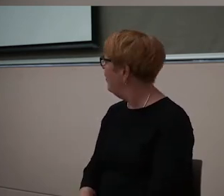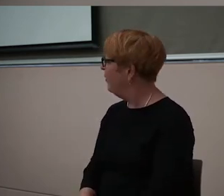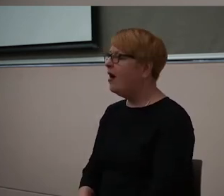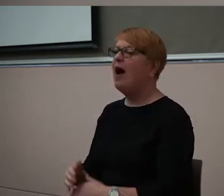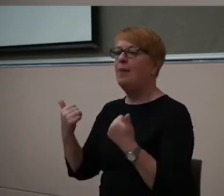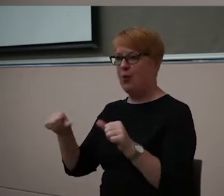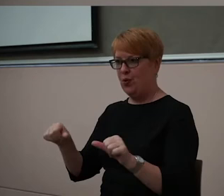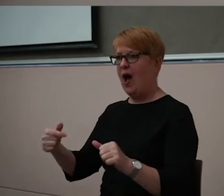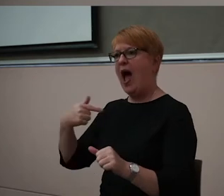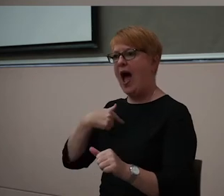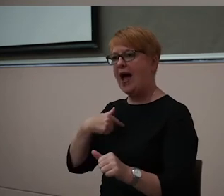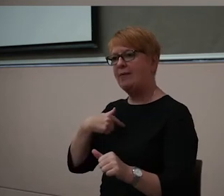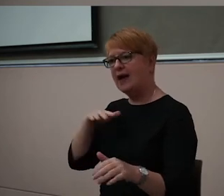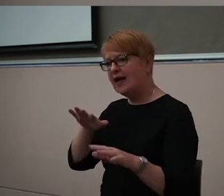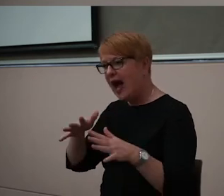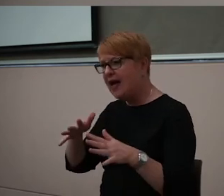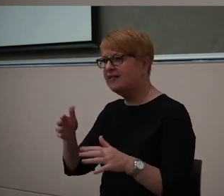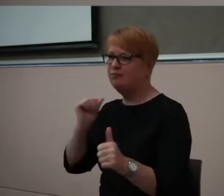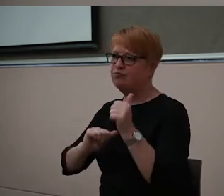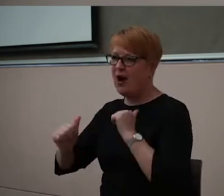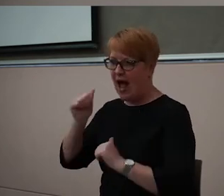Art Night in London.